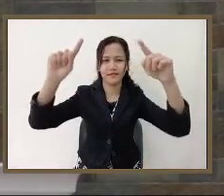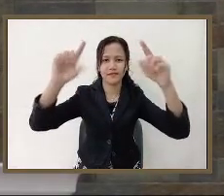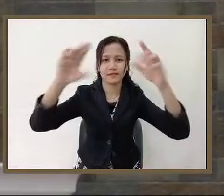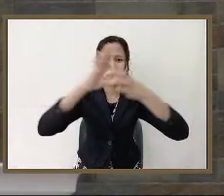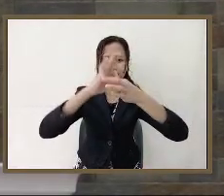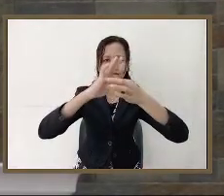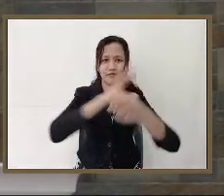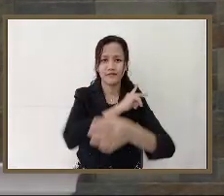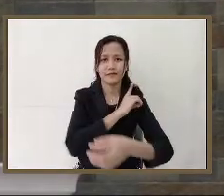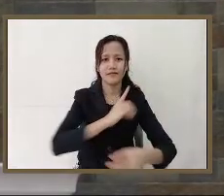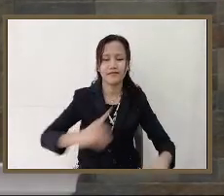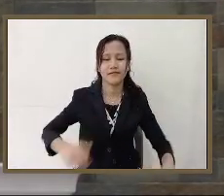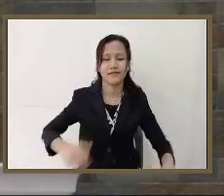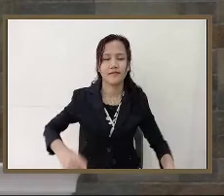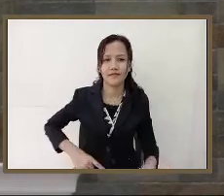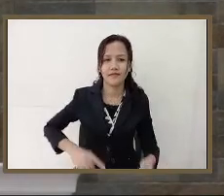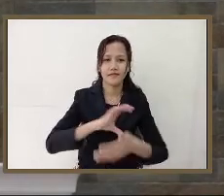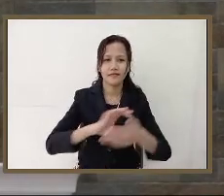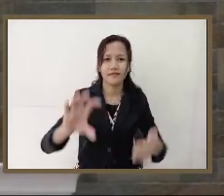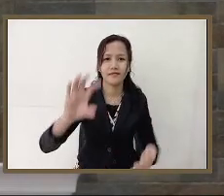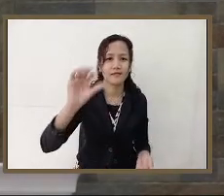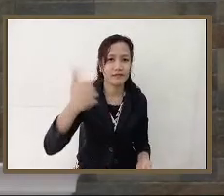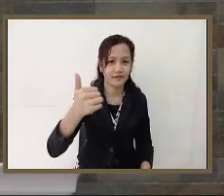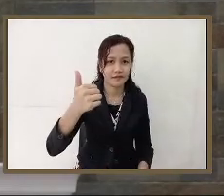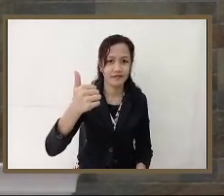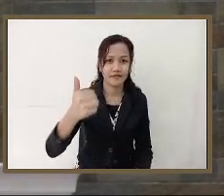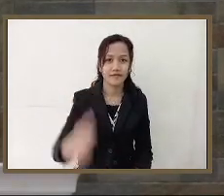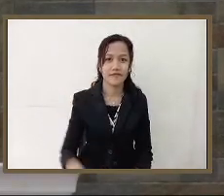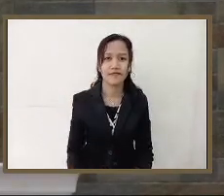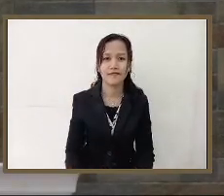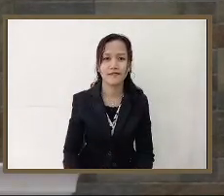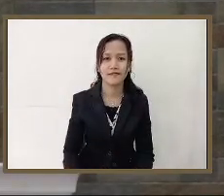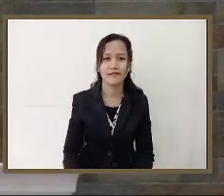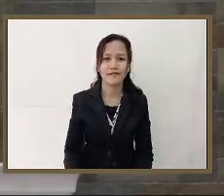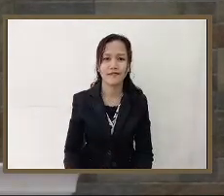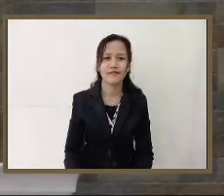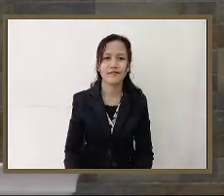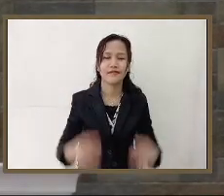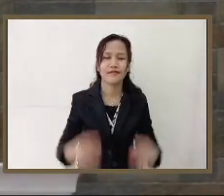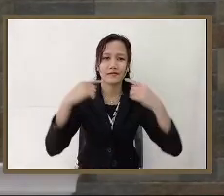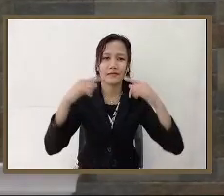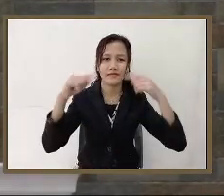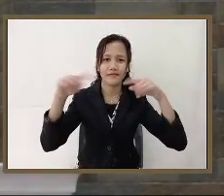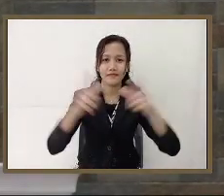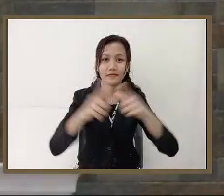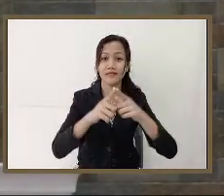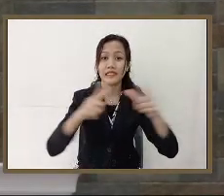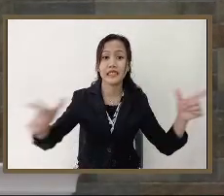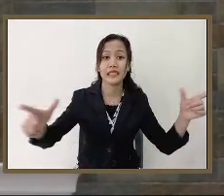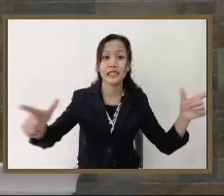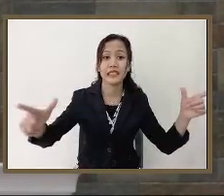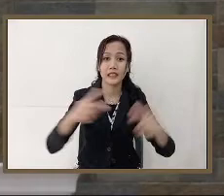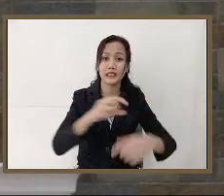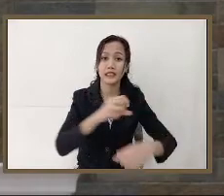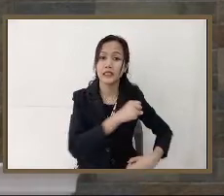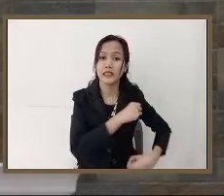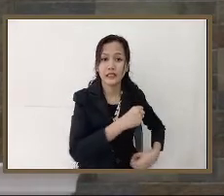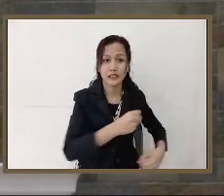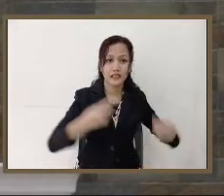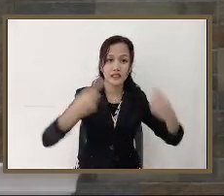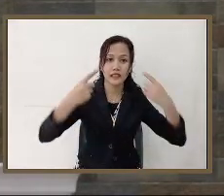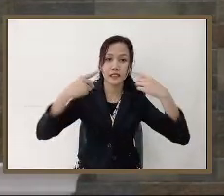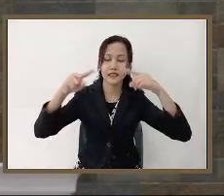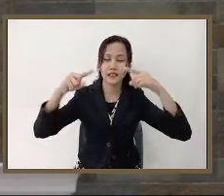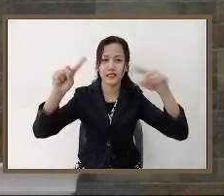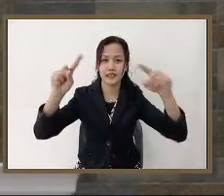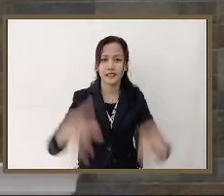po natin yan. Yung mga military successes ni King David. Great military success, actually. And then the